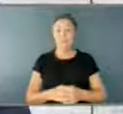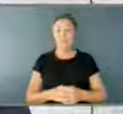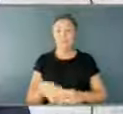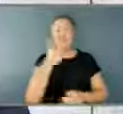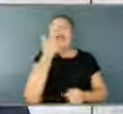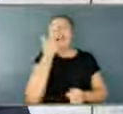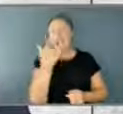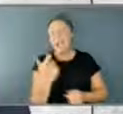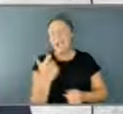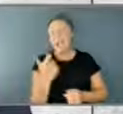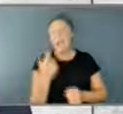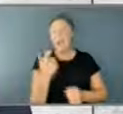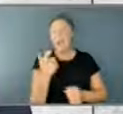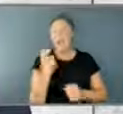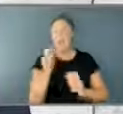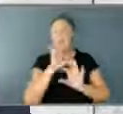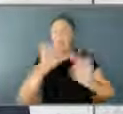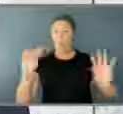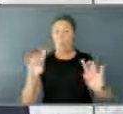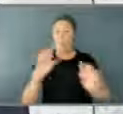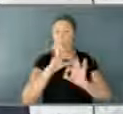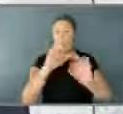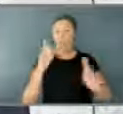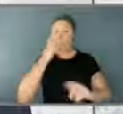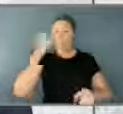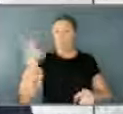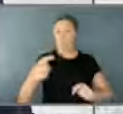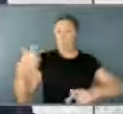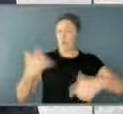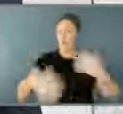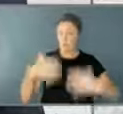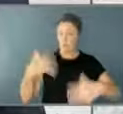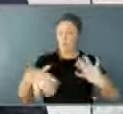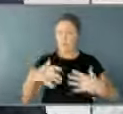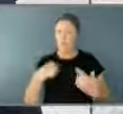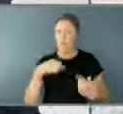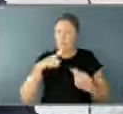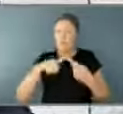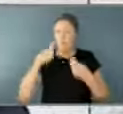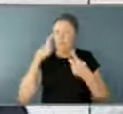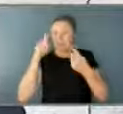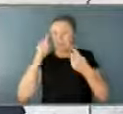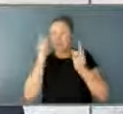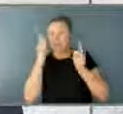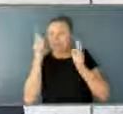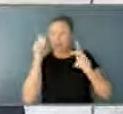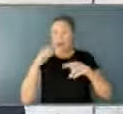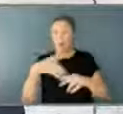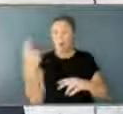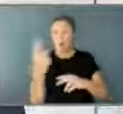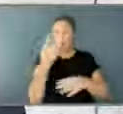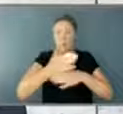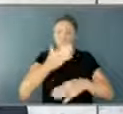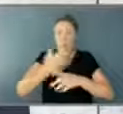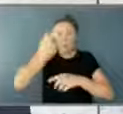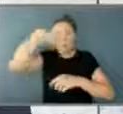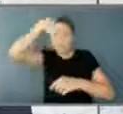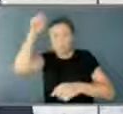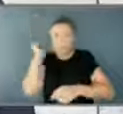no reports of serious injuries. Our concerns remain, of course, for those who are fighting the fires, noting that a number